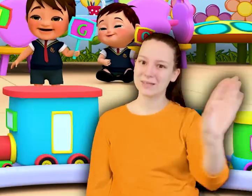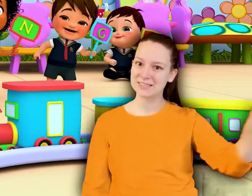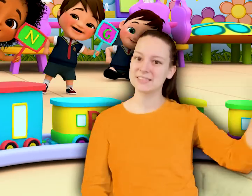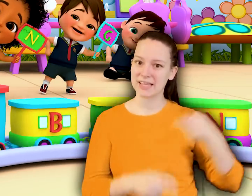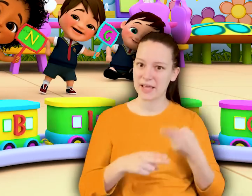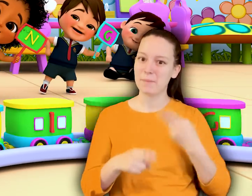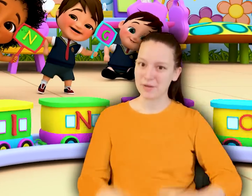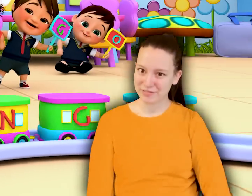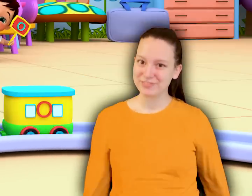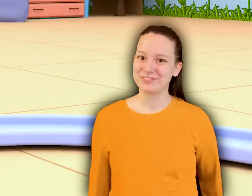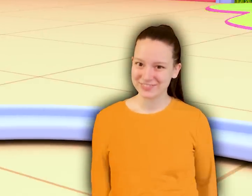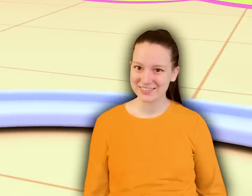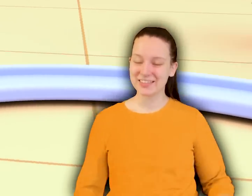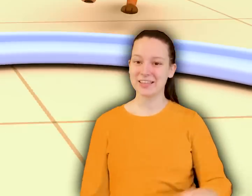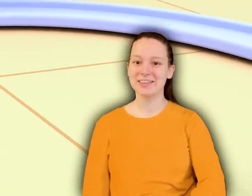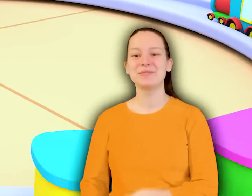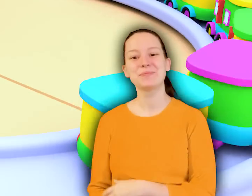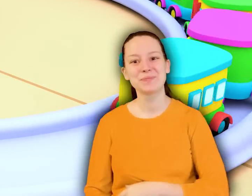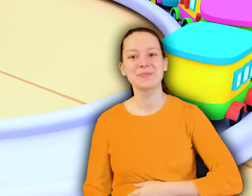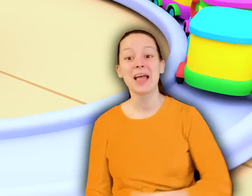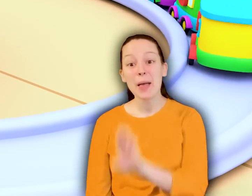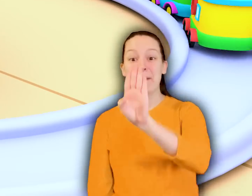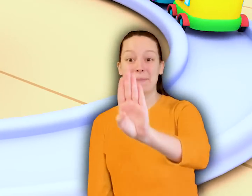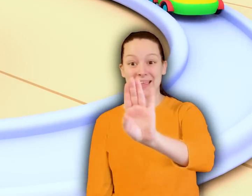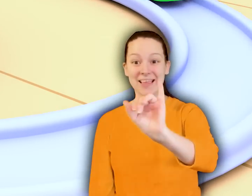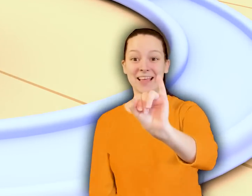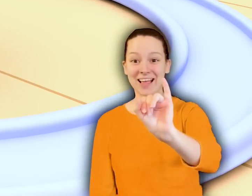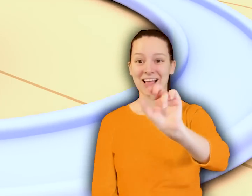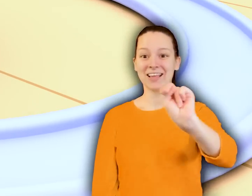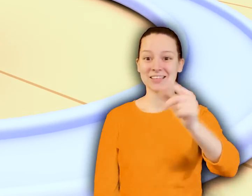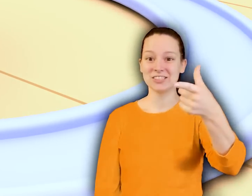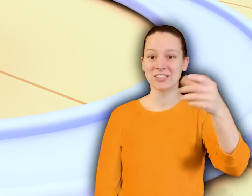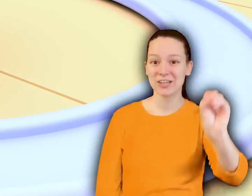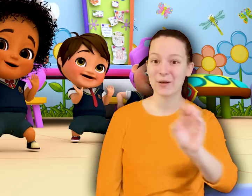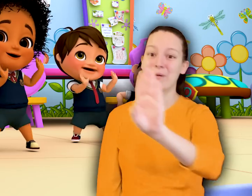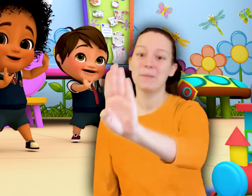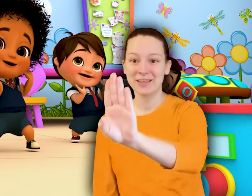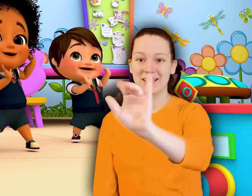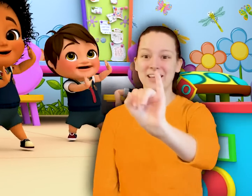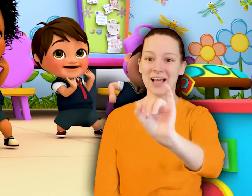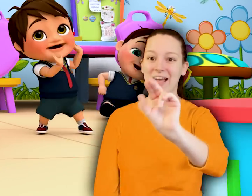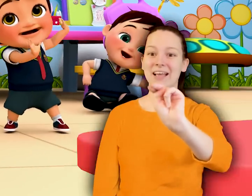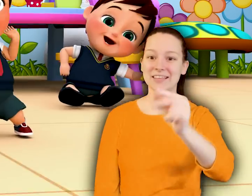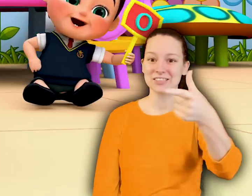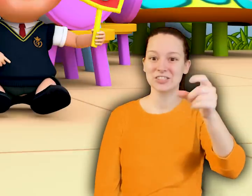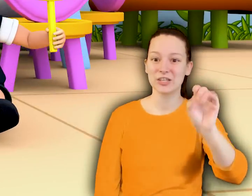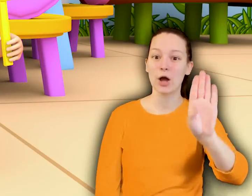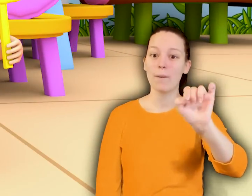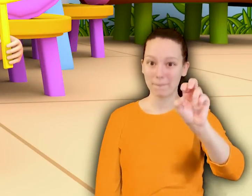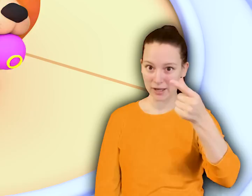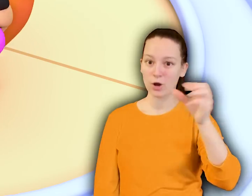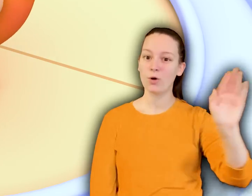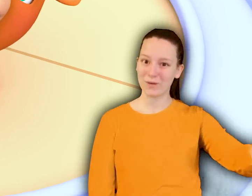and Bingo was his name b i n g o b i n g o b i